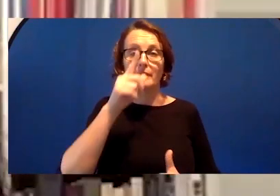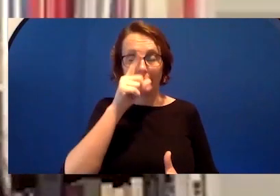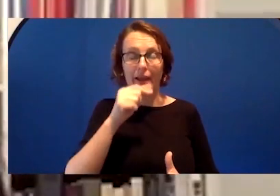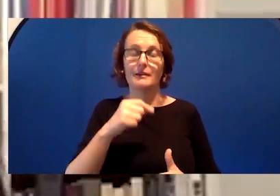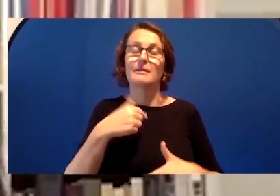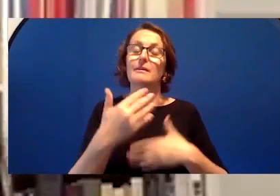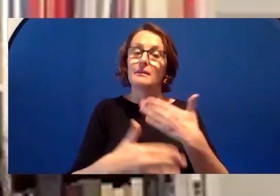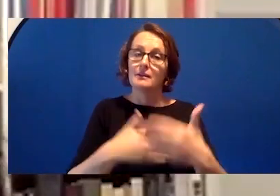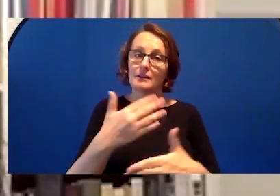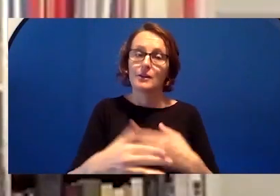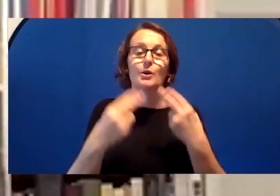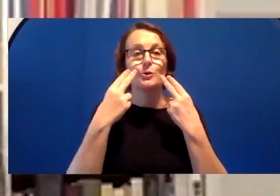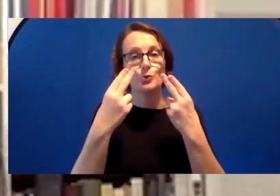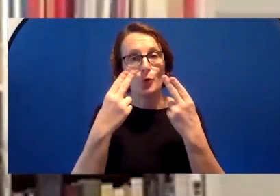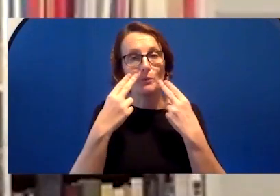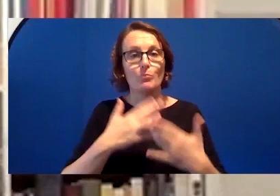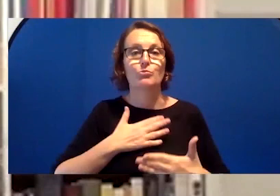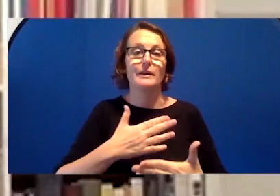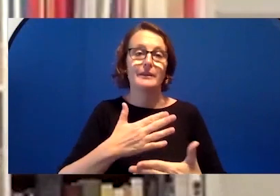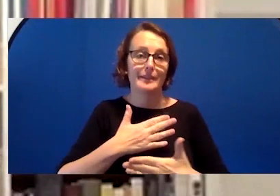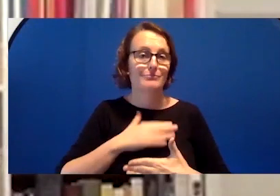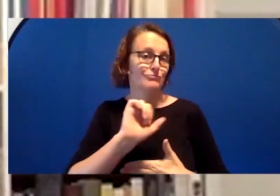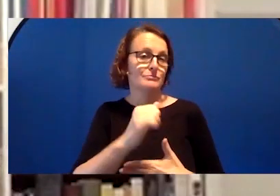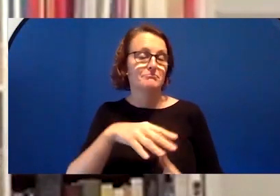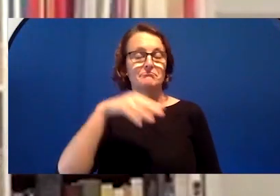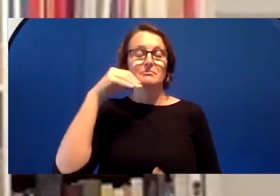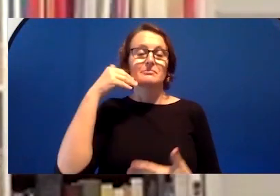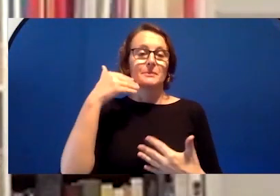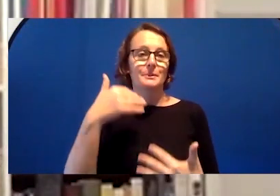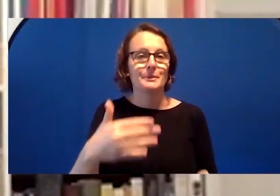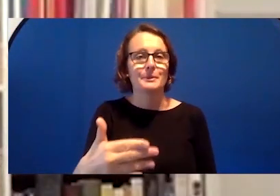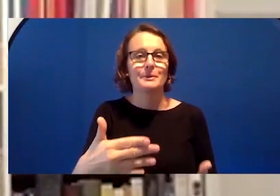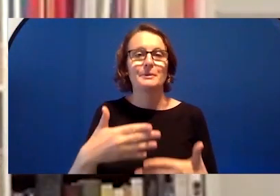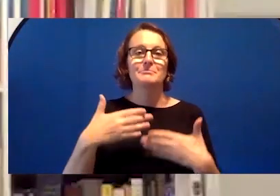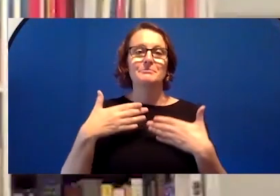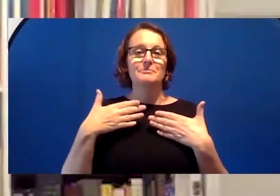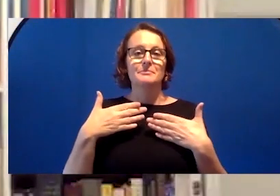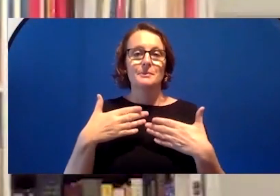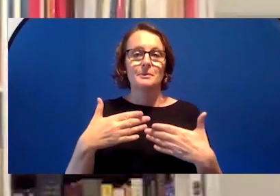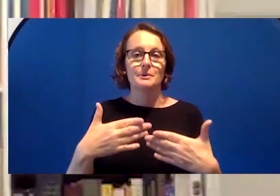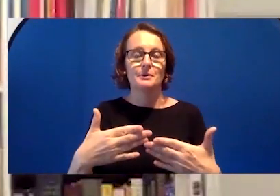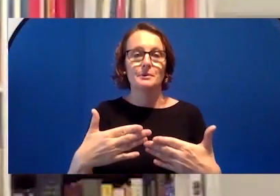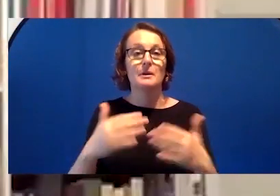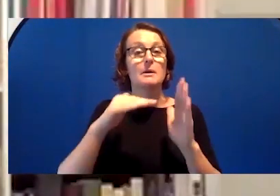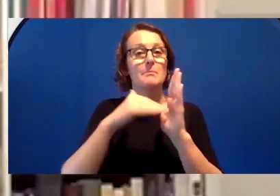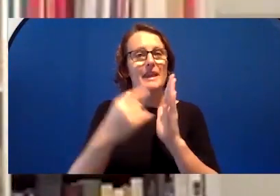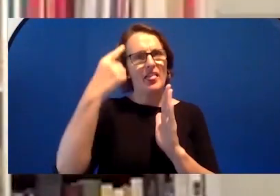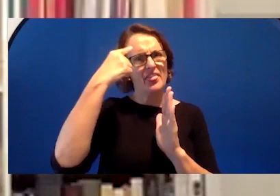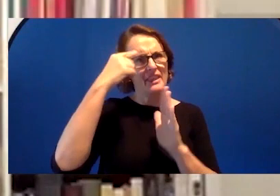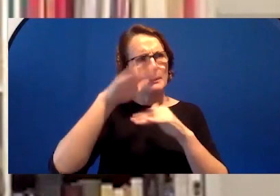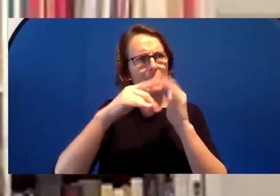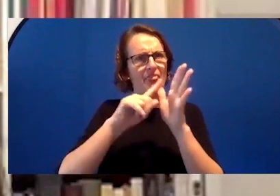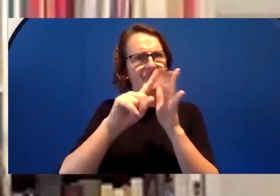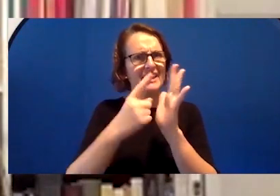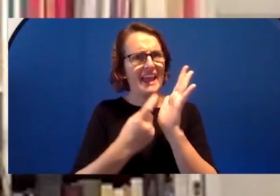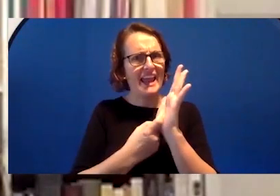And allow yourself to breathe in and out of your nose if that's comfortable for you. But bring your attention to the air